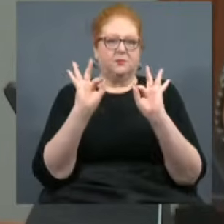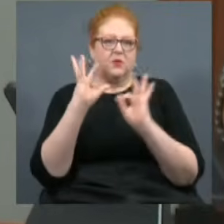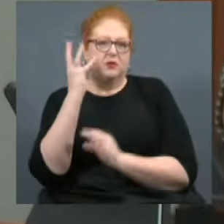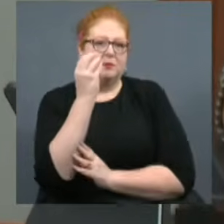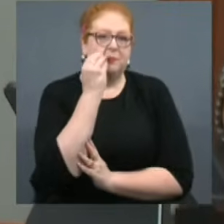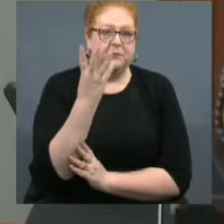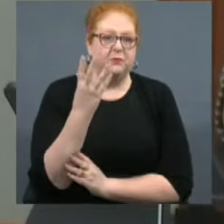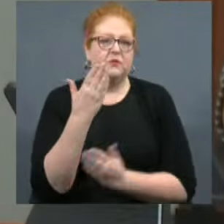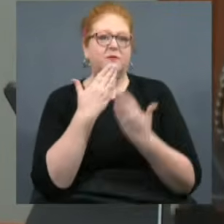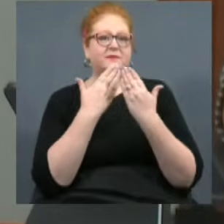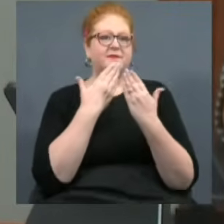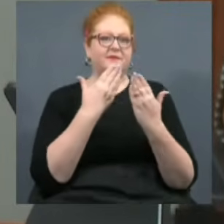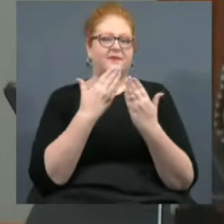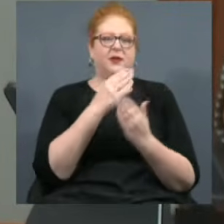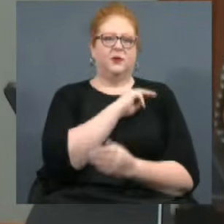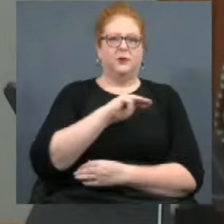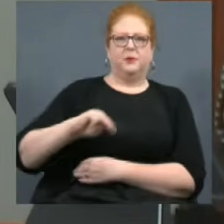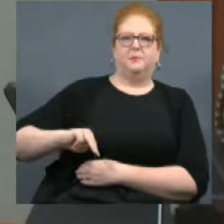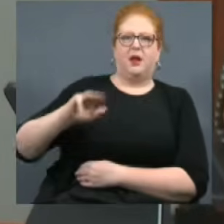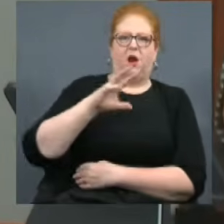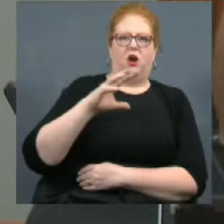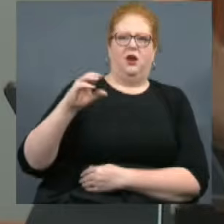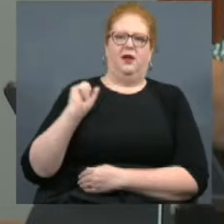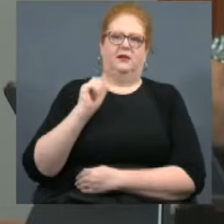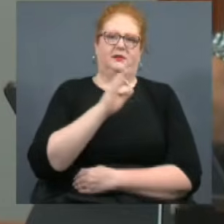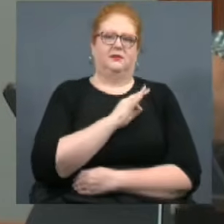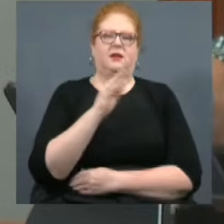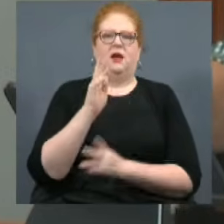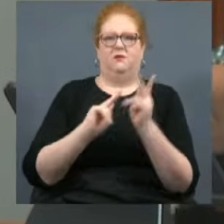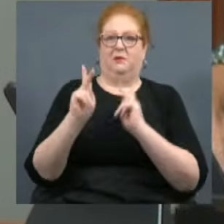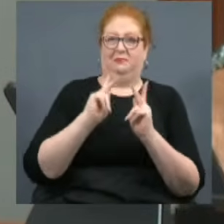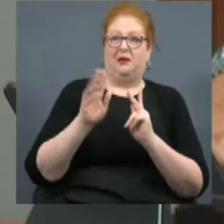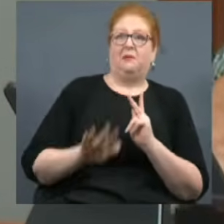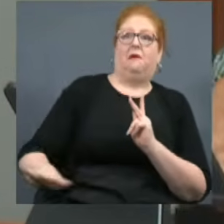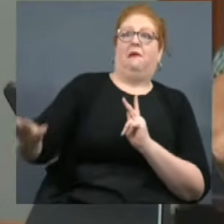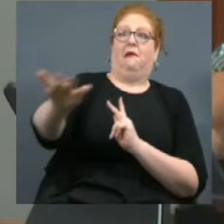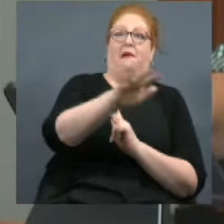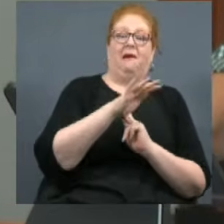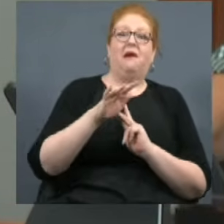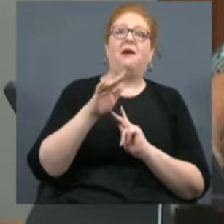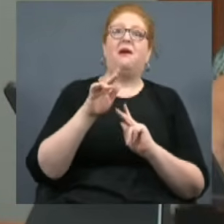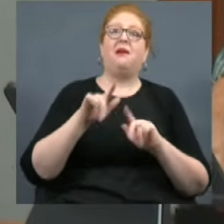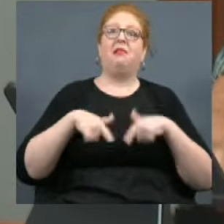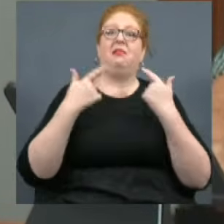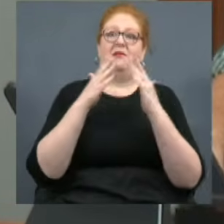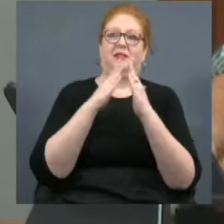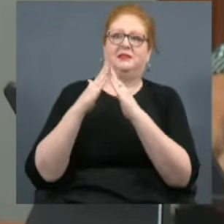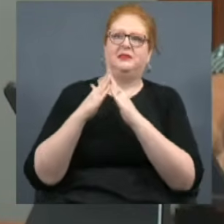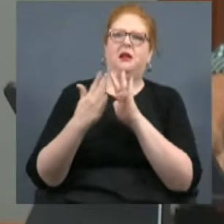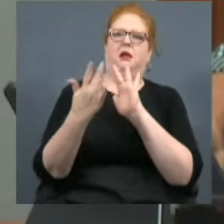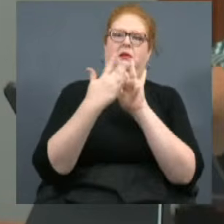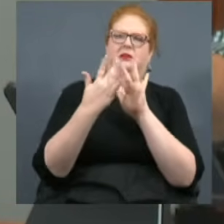we have residents who reach out to us and say, hey, why haven't we cleaned up? And this is showing us being proactive and trying to address